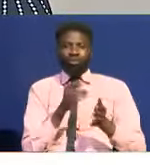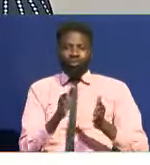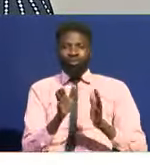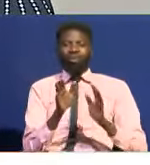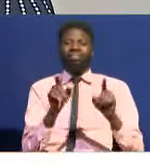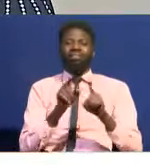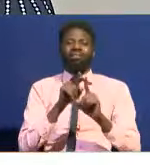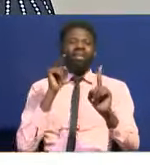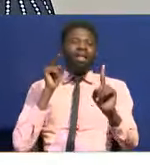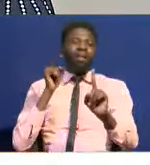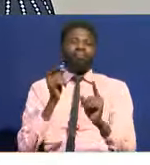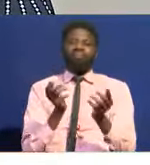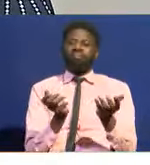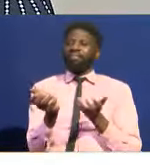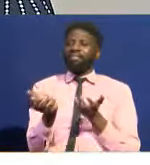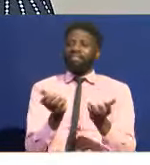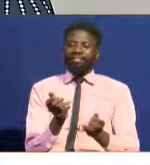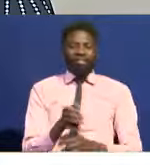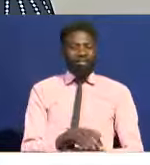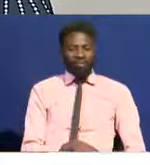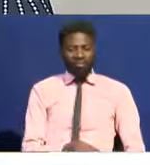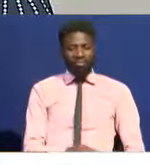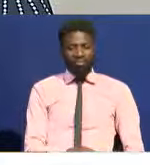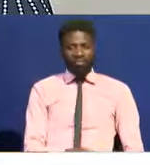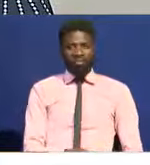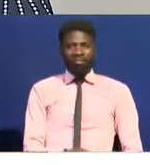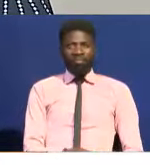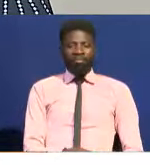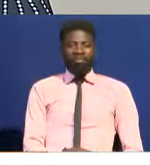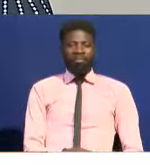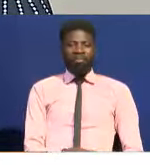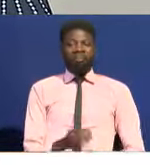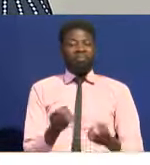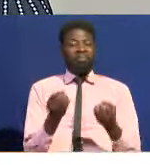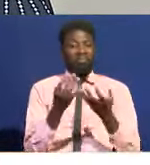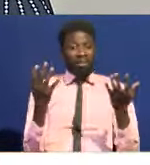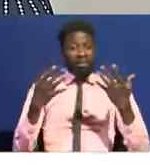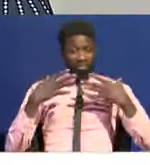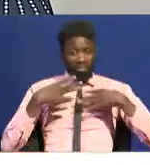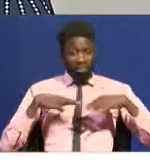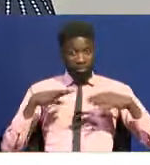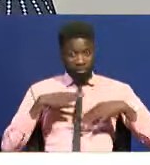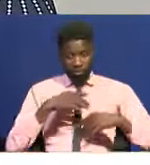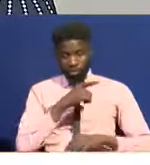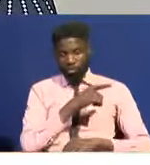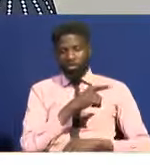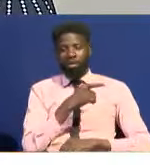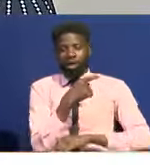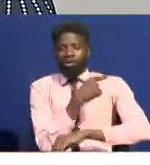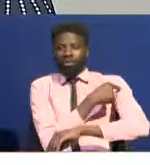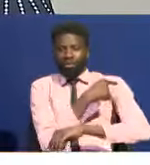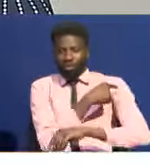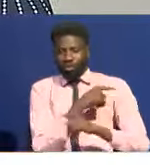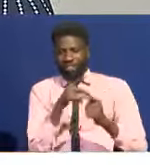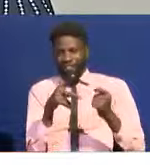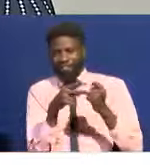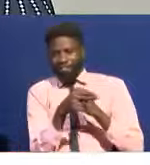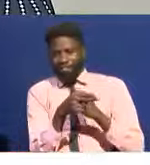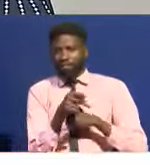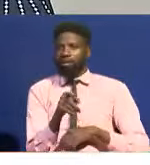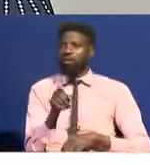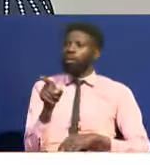commercialization. You may find that most people who are doing it, practicing it, are the